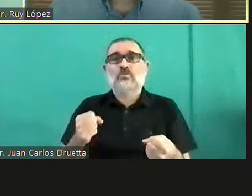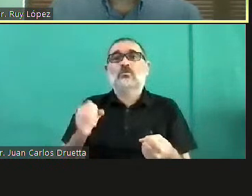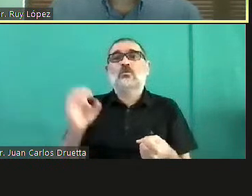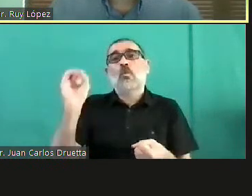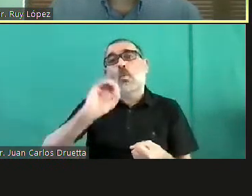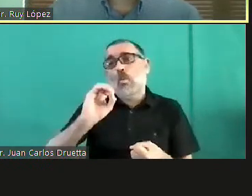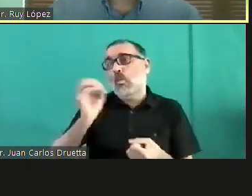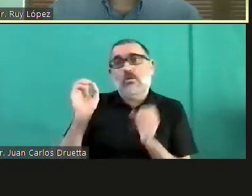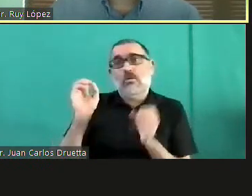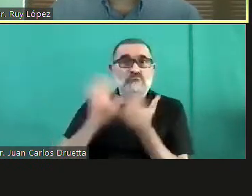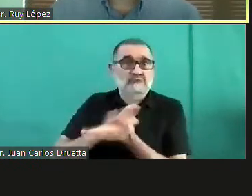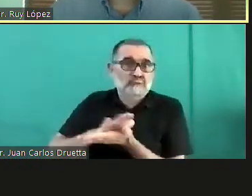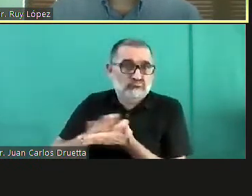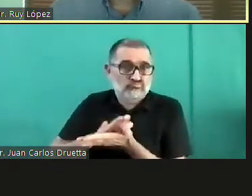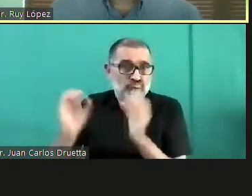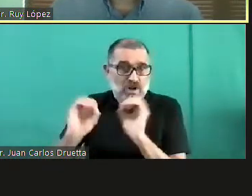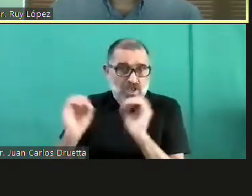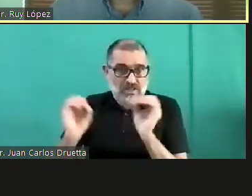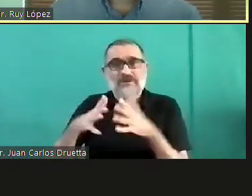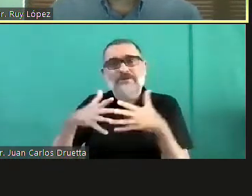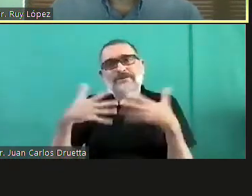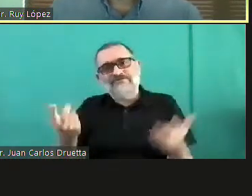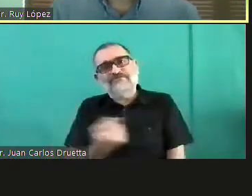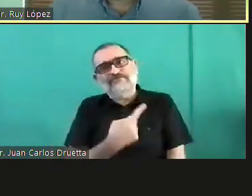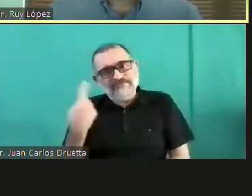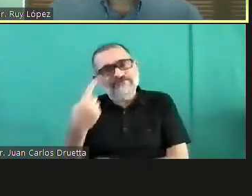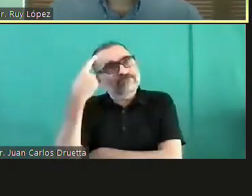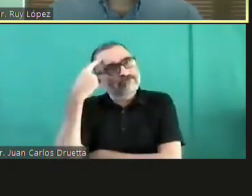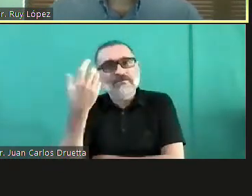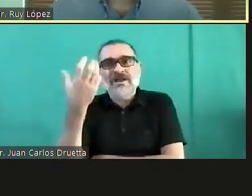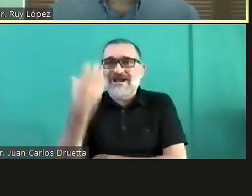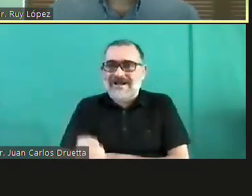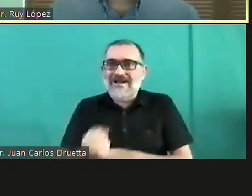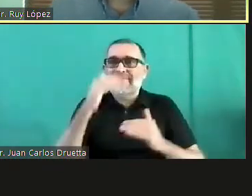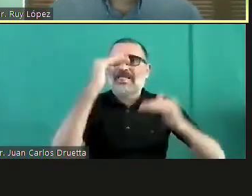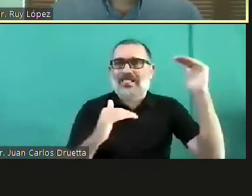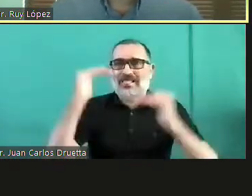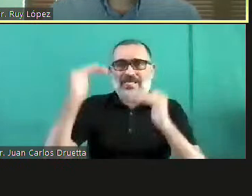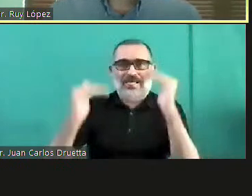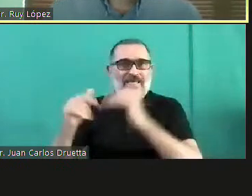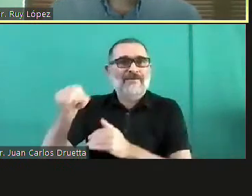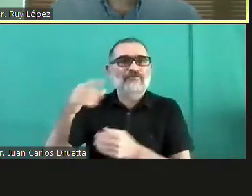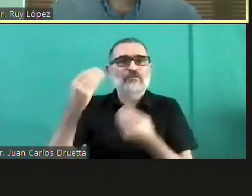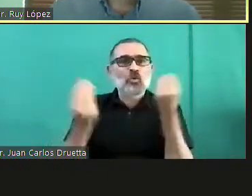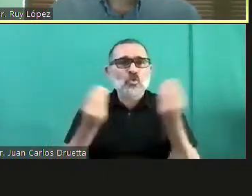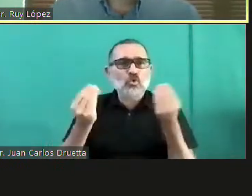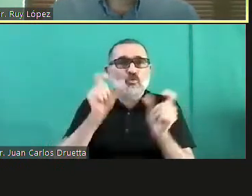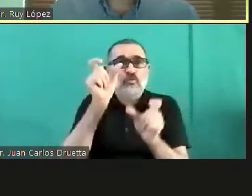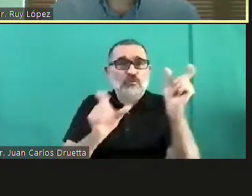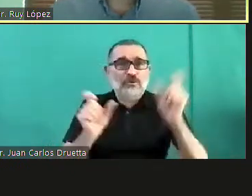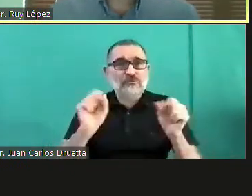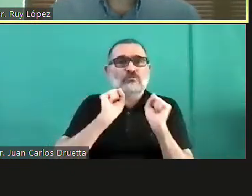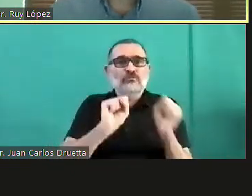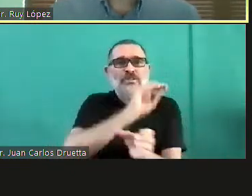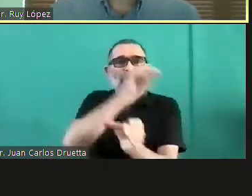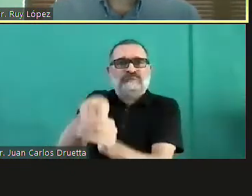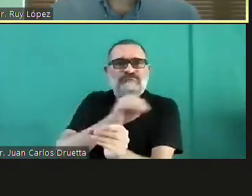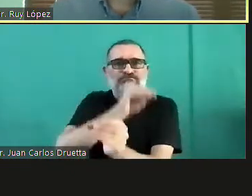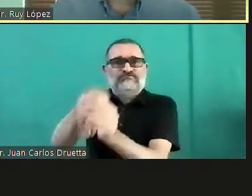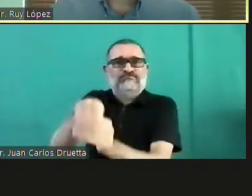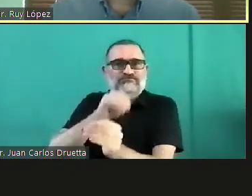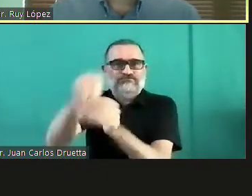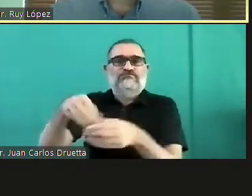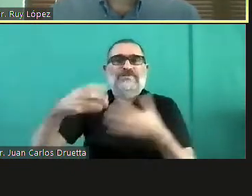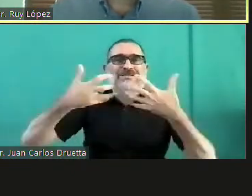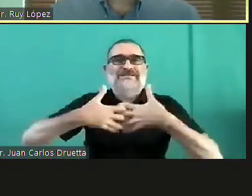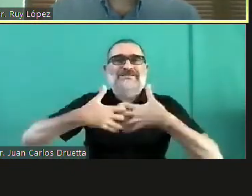have the obligation to have intersectoral activities. First, in order to share services, but not only to